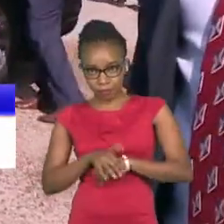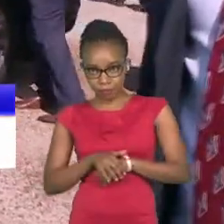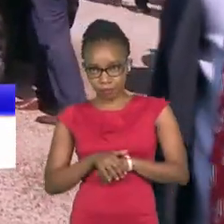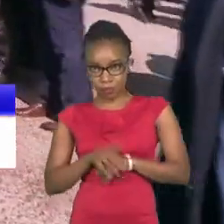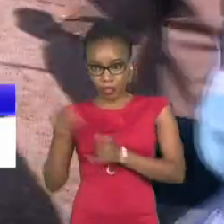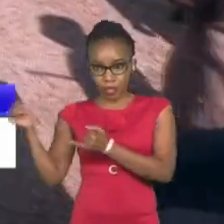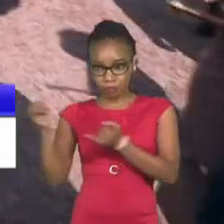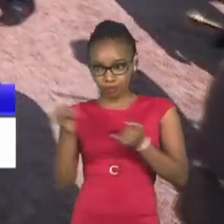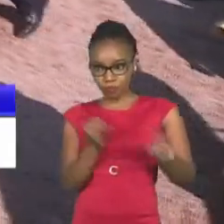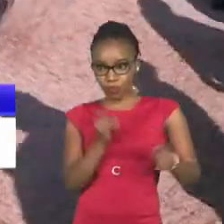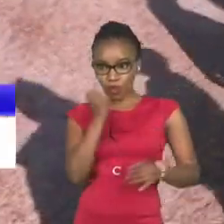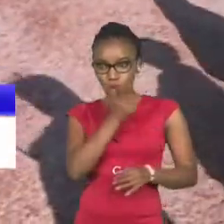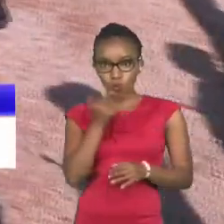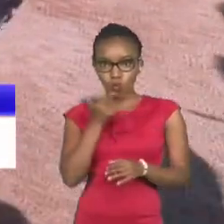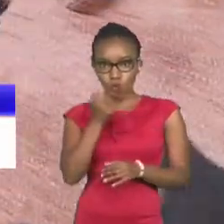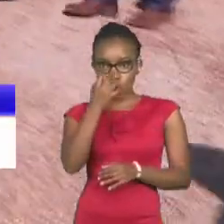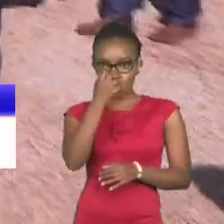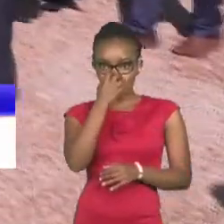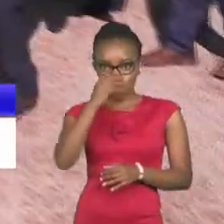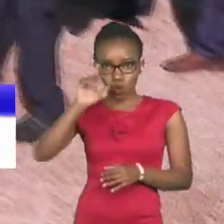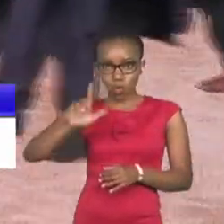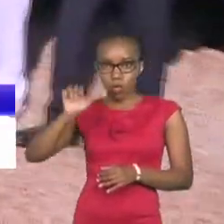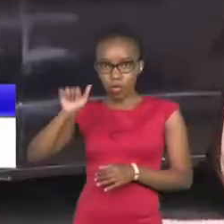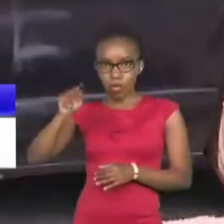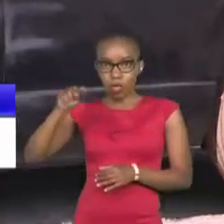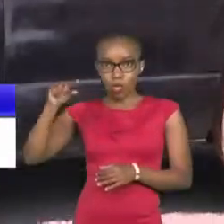Deputy President William Ruto in Lang'ata.